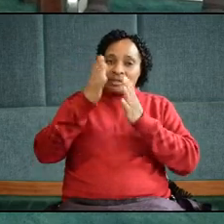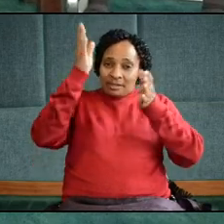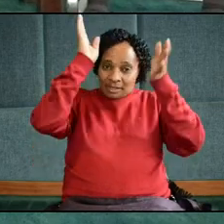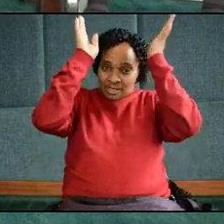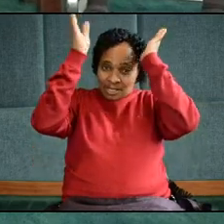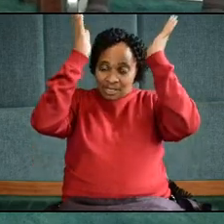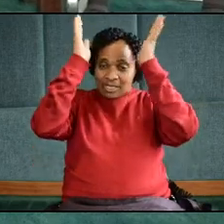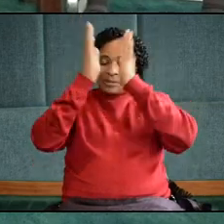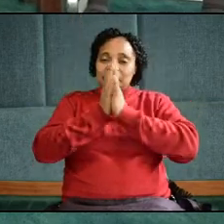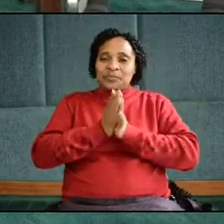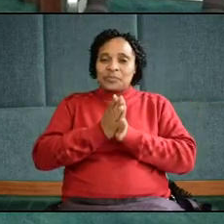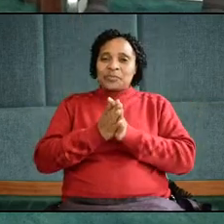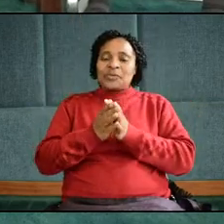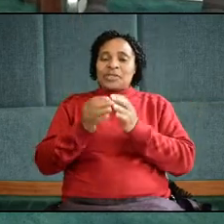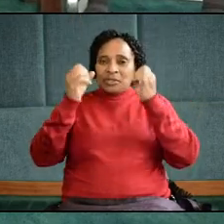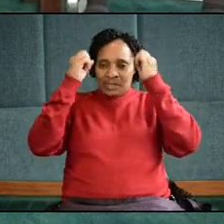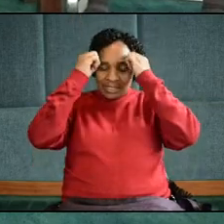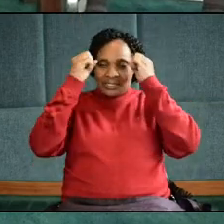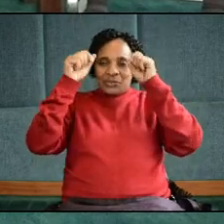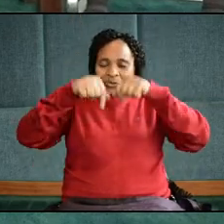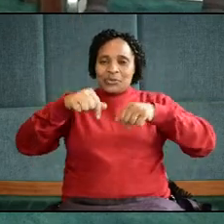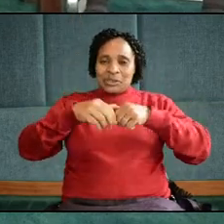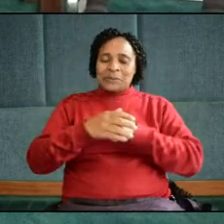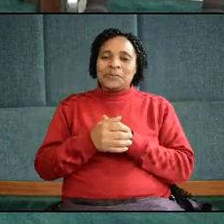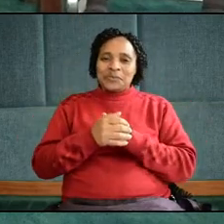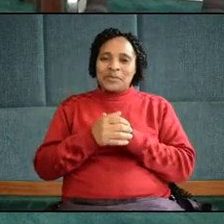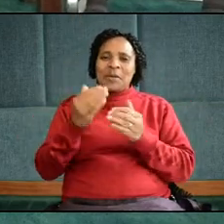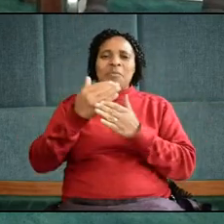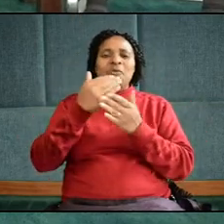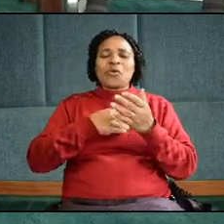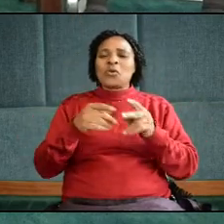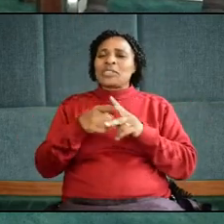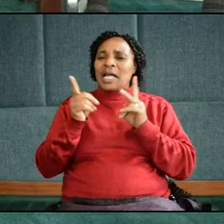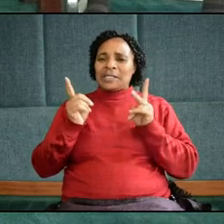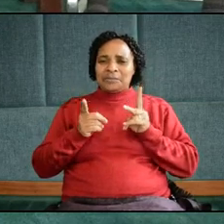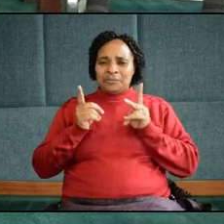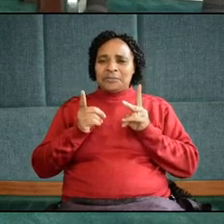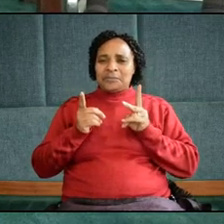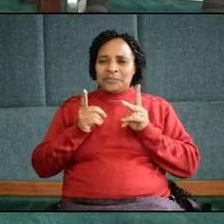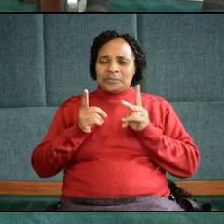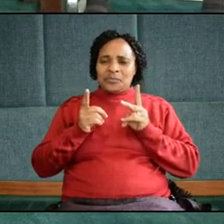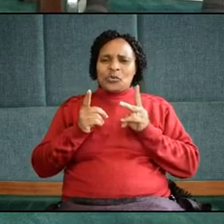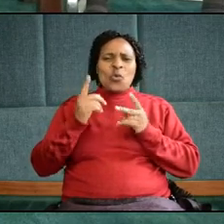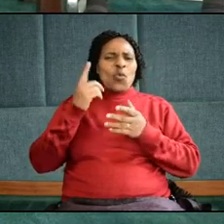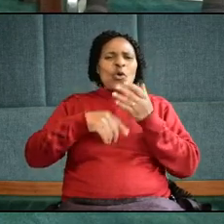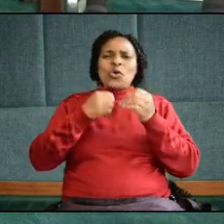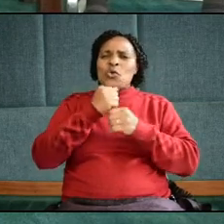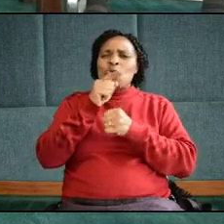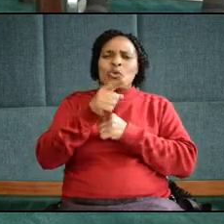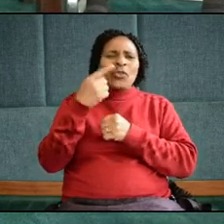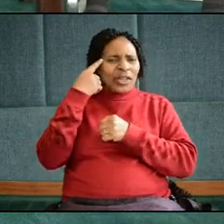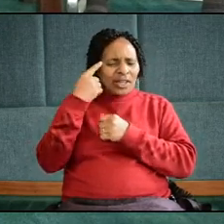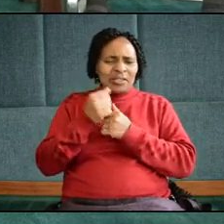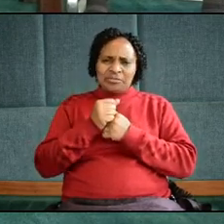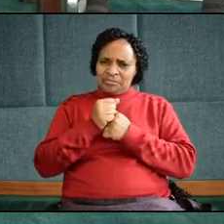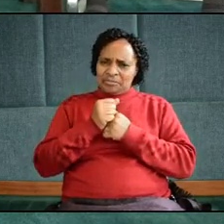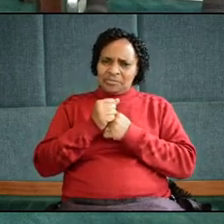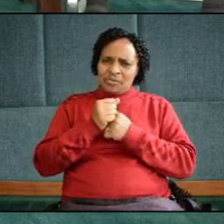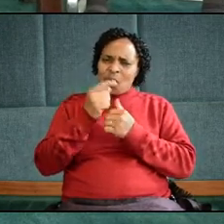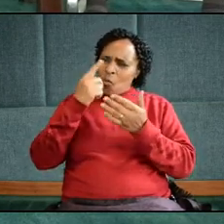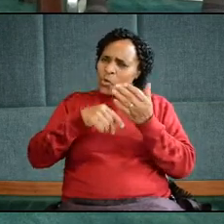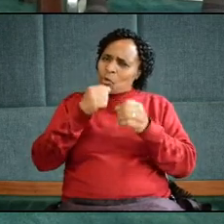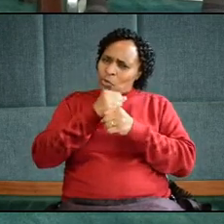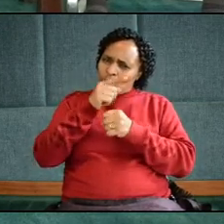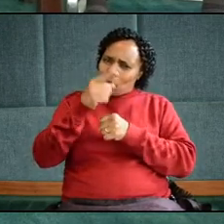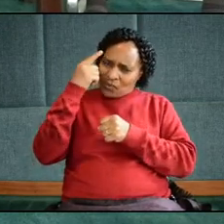donkey. The donkey that we're going to study about today. Now, before we start, the what do you think section. What do you